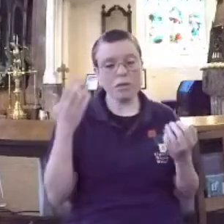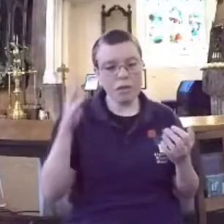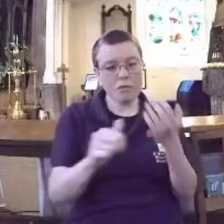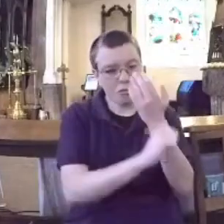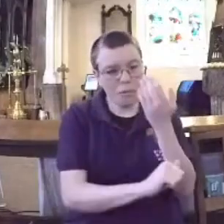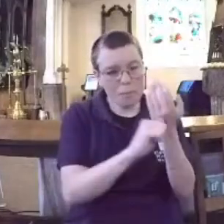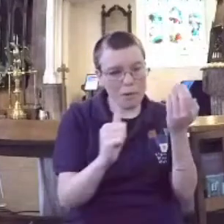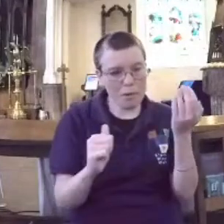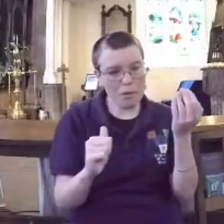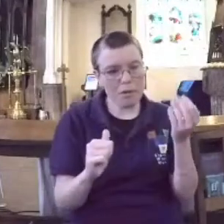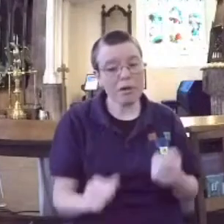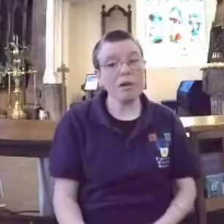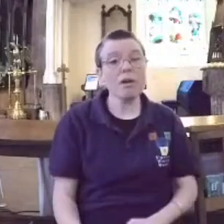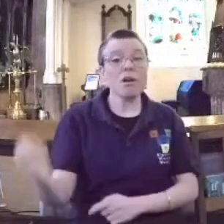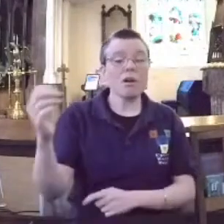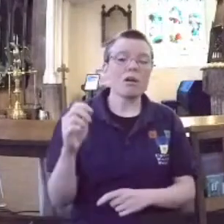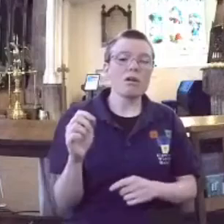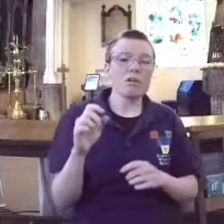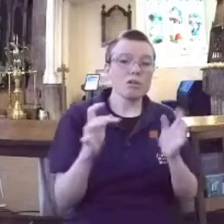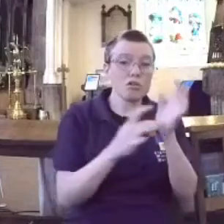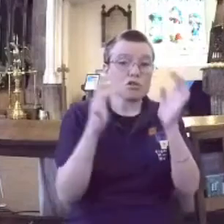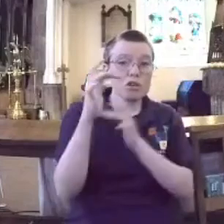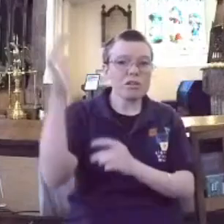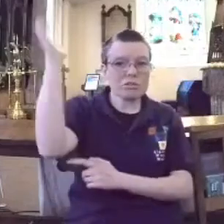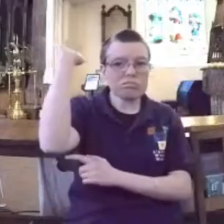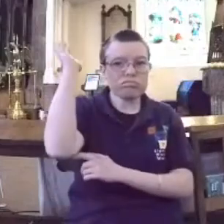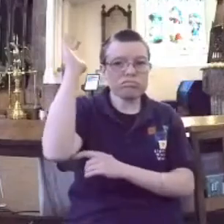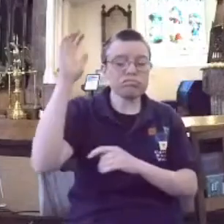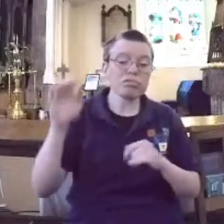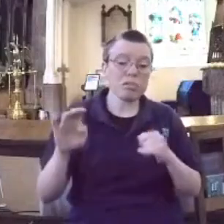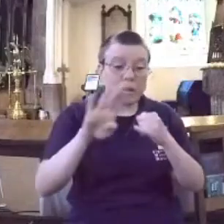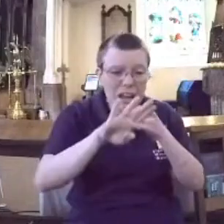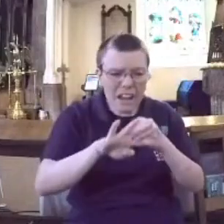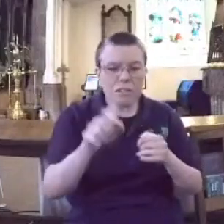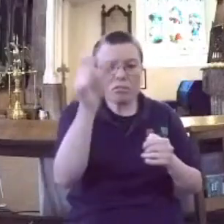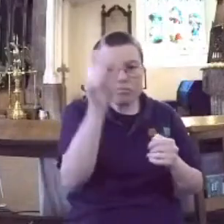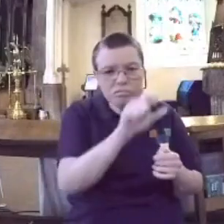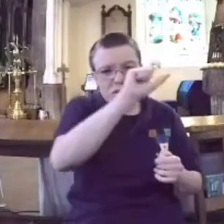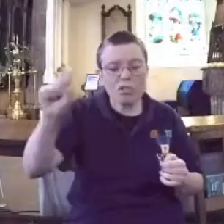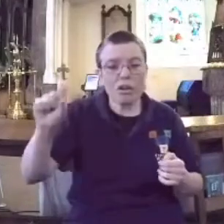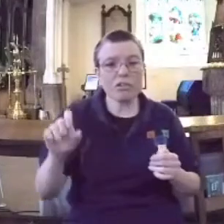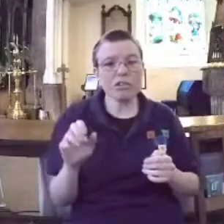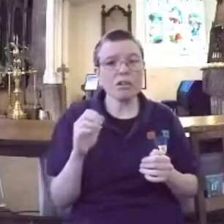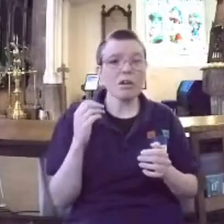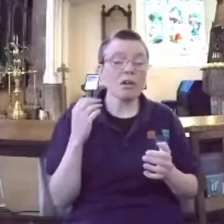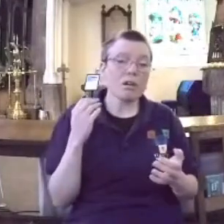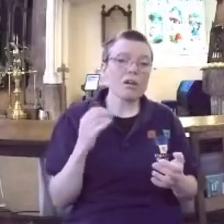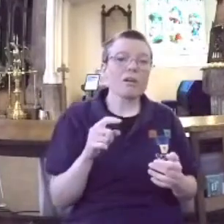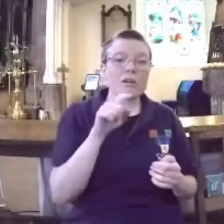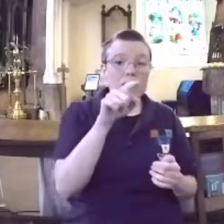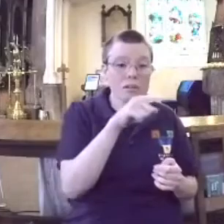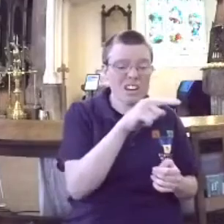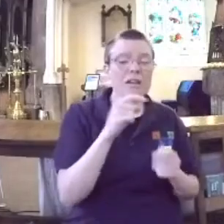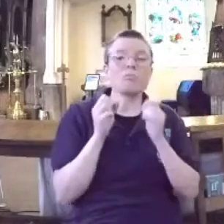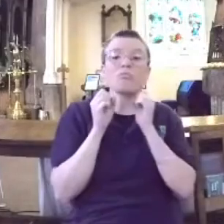He ended his ministry on the cross, where, after several hours suffering for us, he cried out, my God,